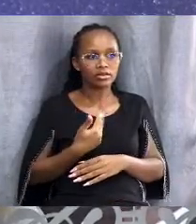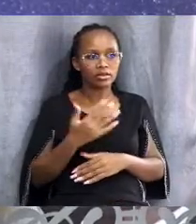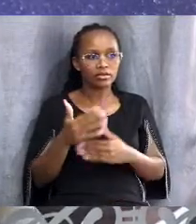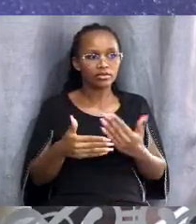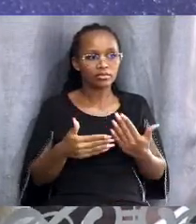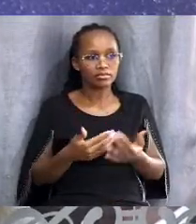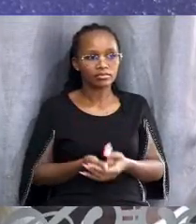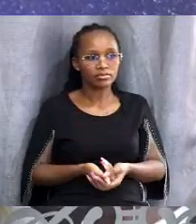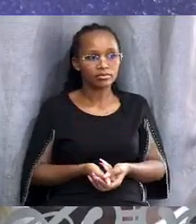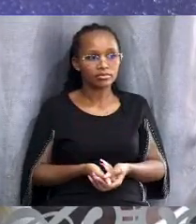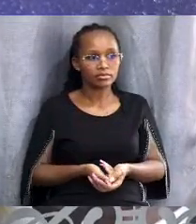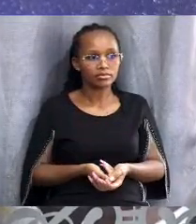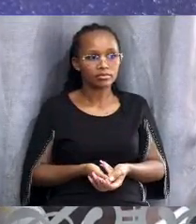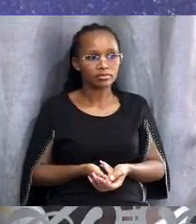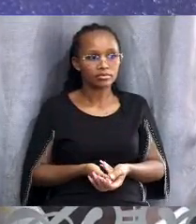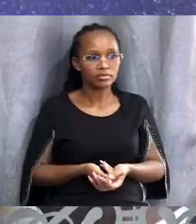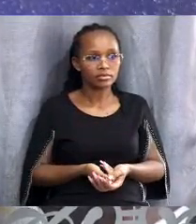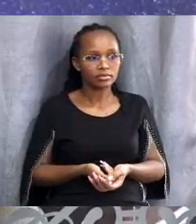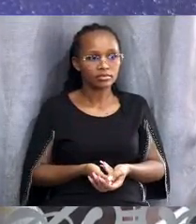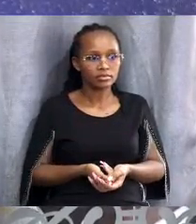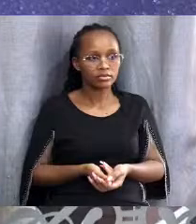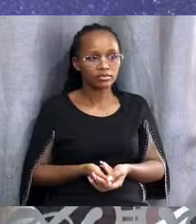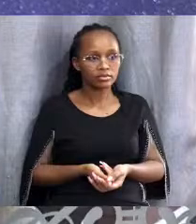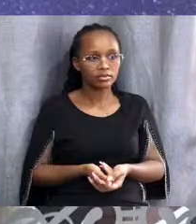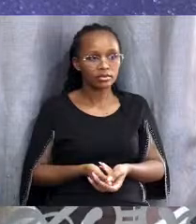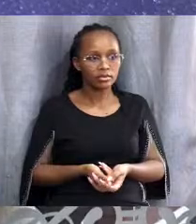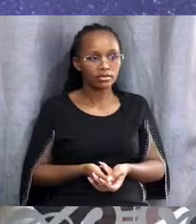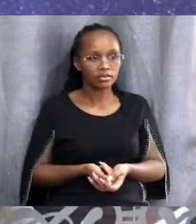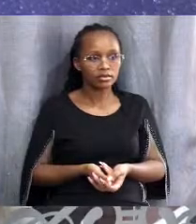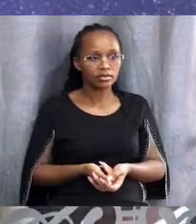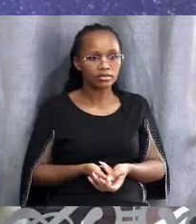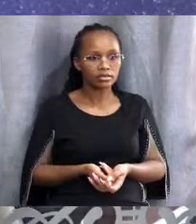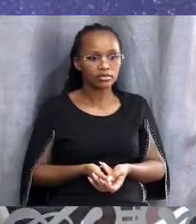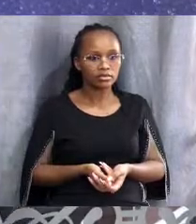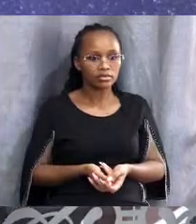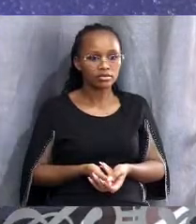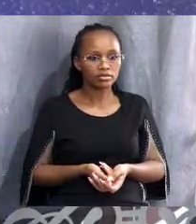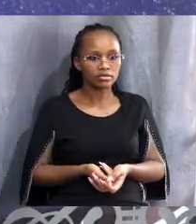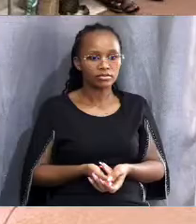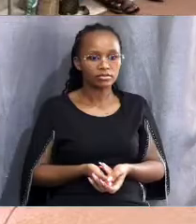the photos we took you on Snapchat and do anything.